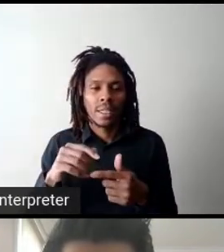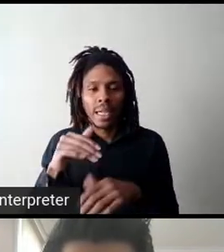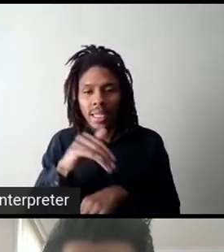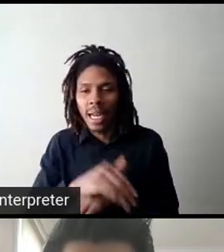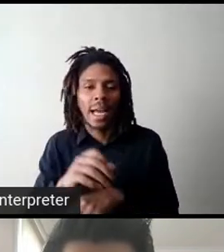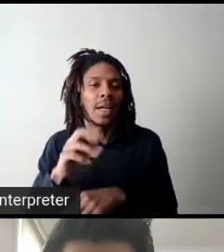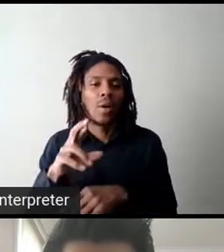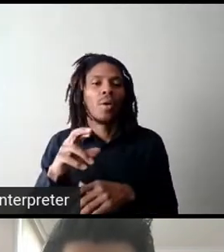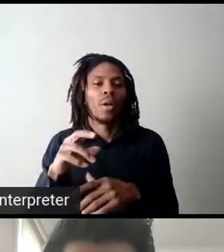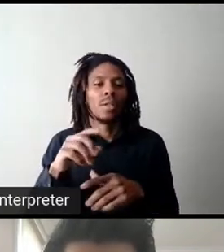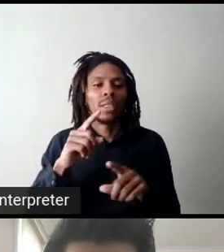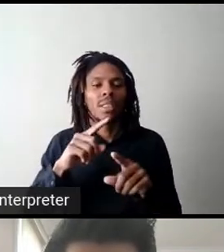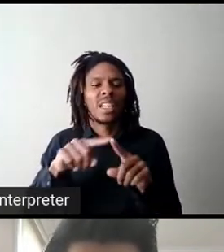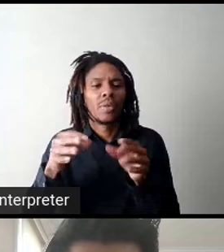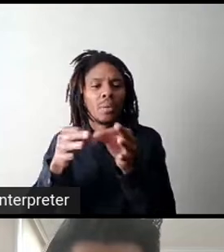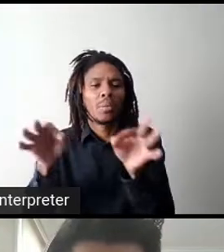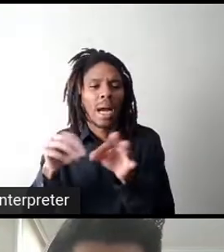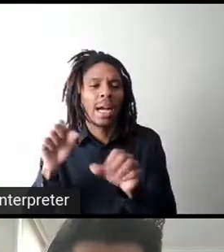live rendered here.